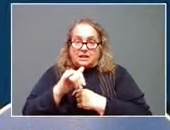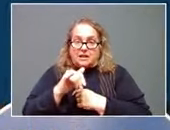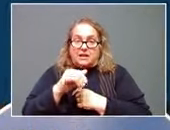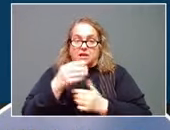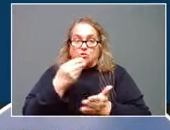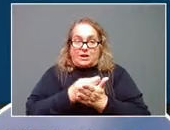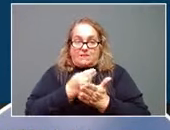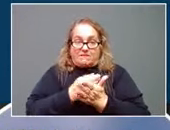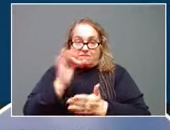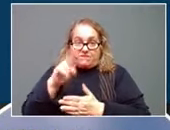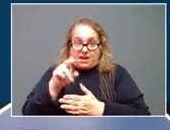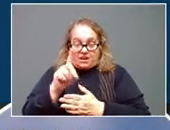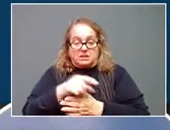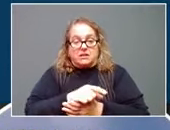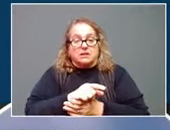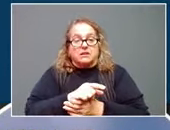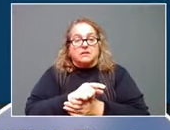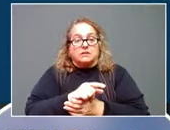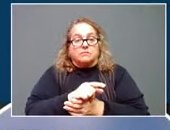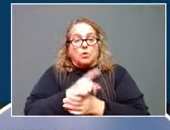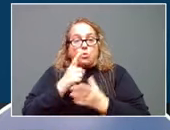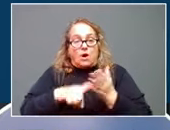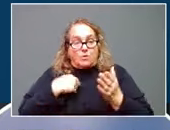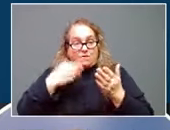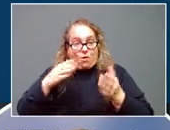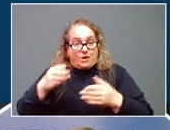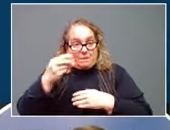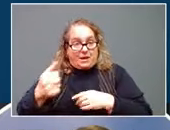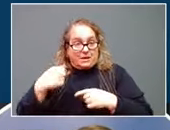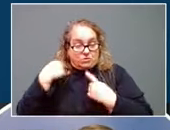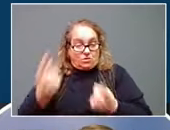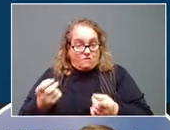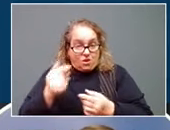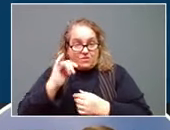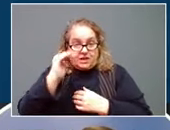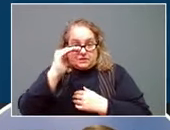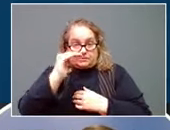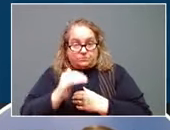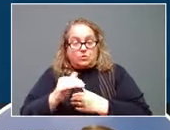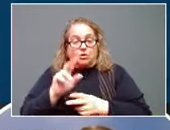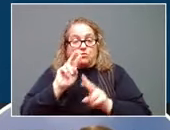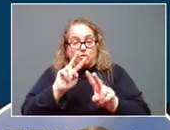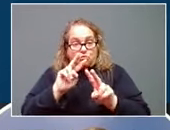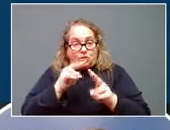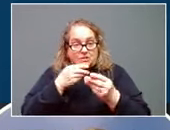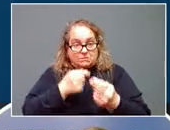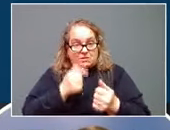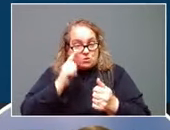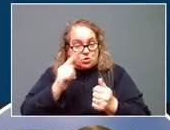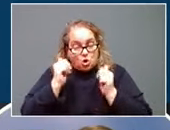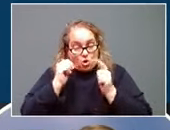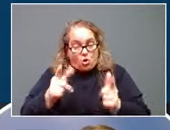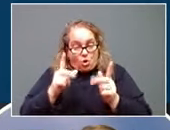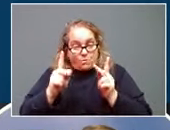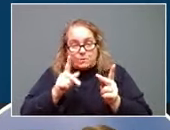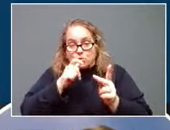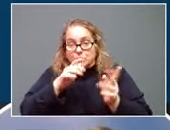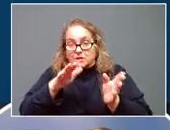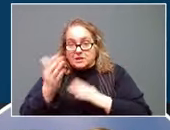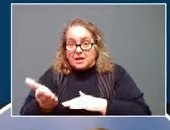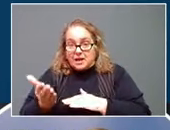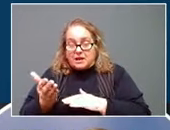slide on the breakdown of what's been paid out thus far. Funeral expenses for every single individual we lost. The first thing